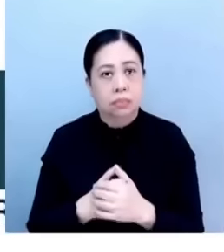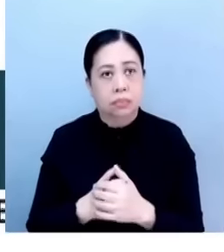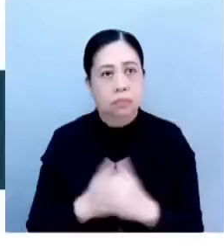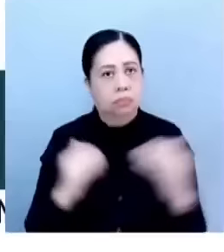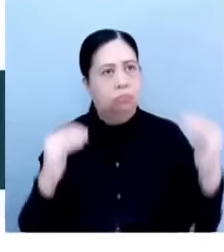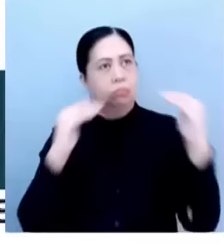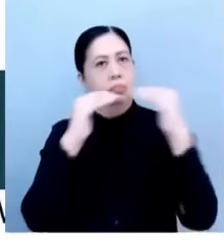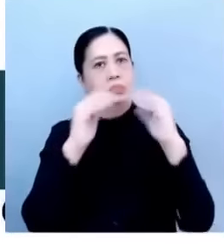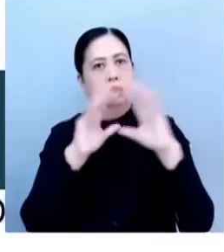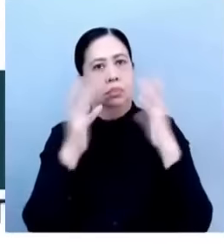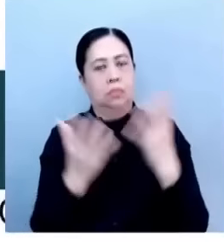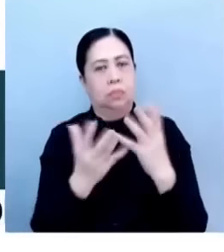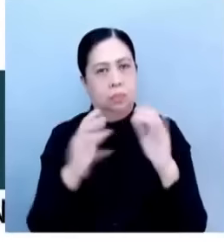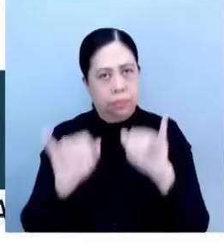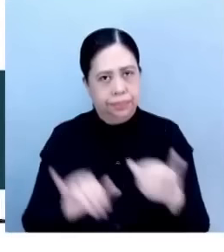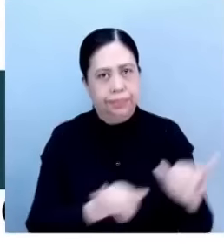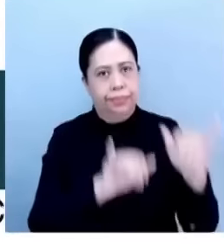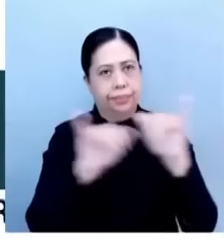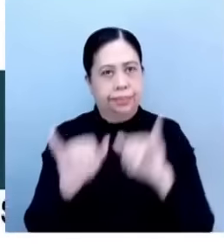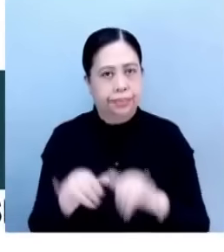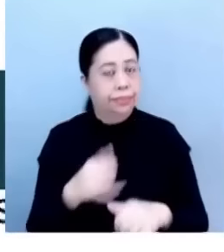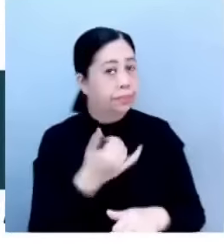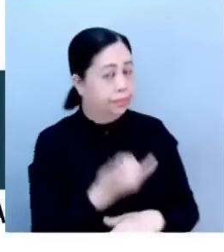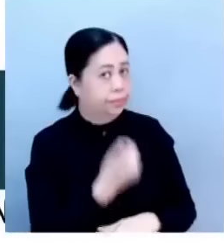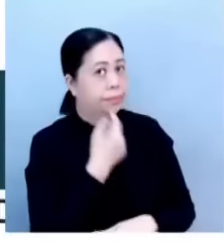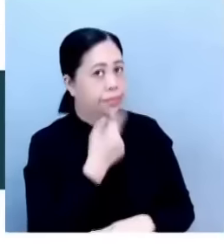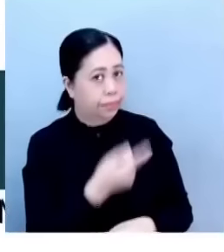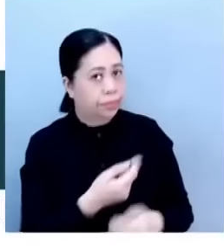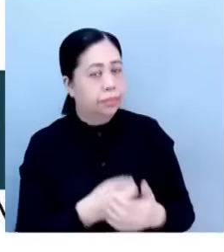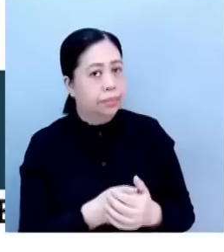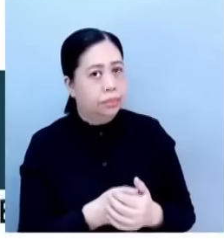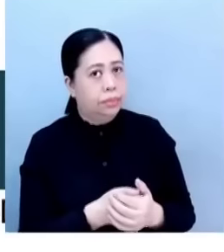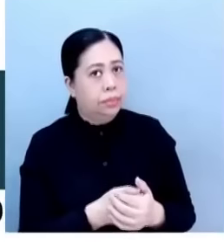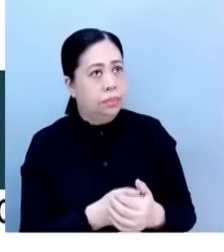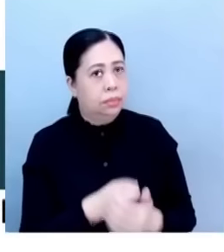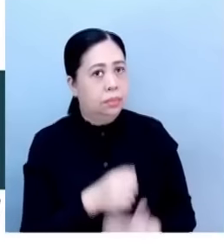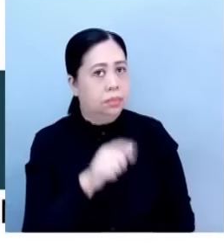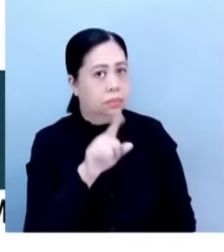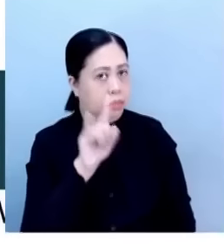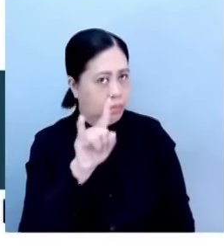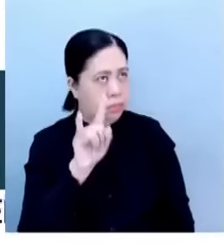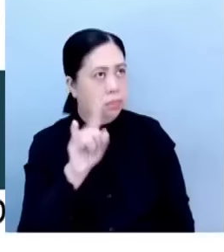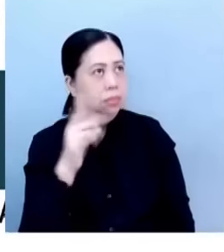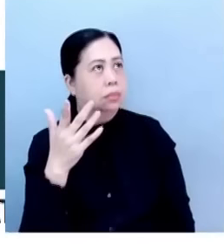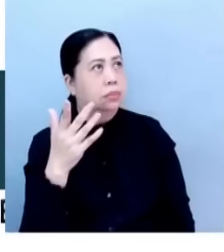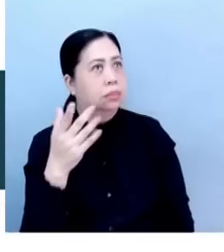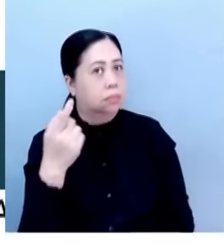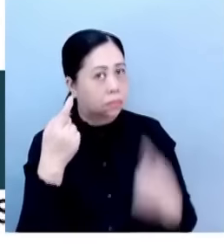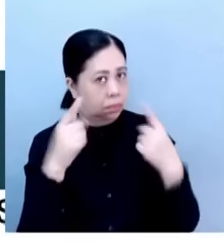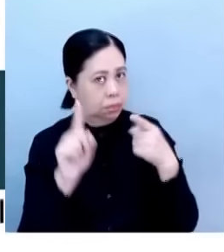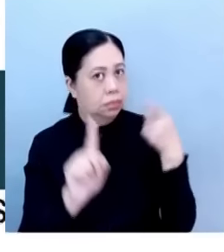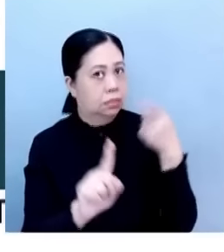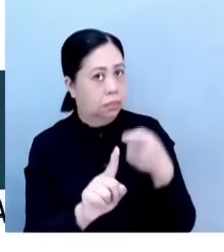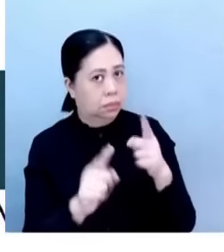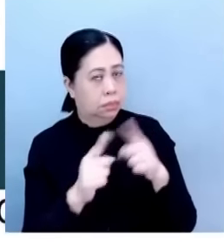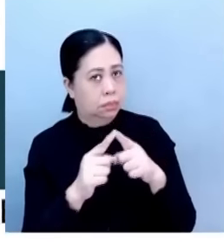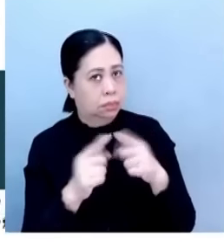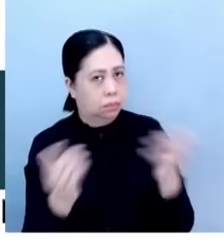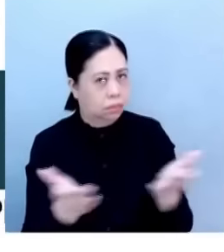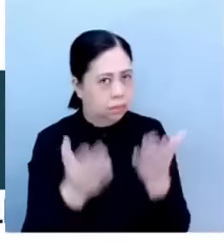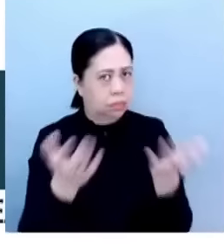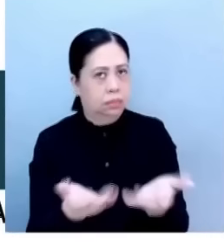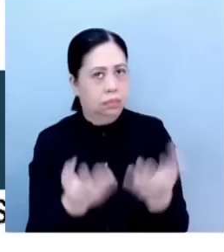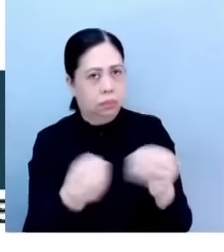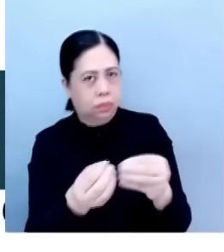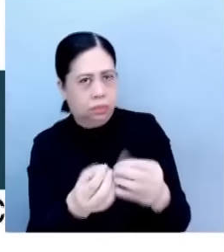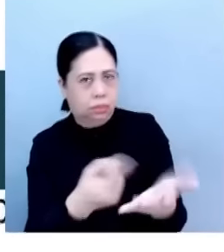world standards. Now that, as you've said, gentlemen, that the ad achieved your goal, which is to spur discussion, and